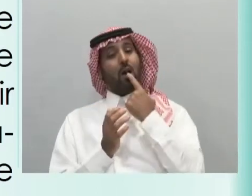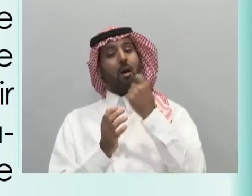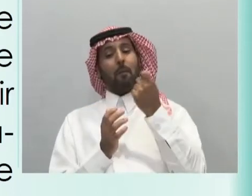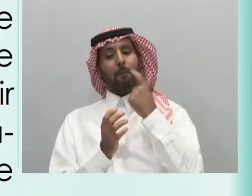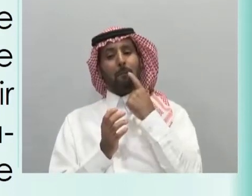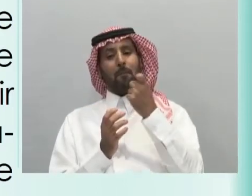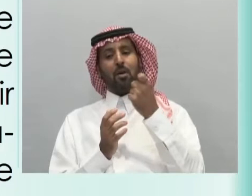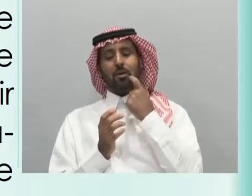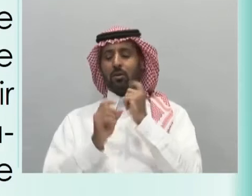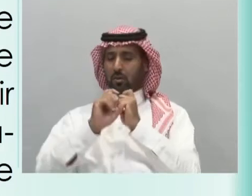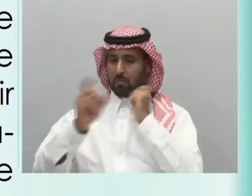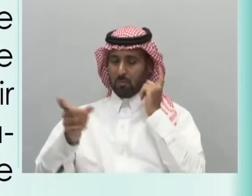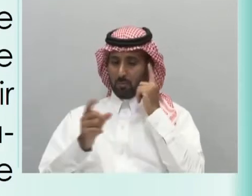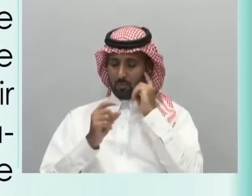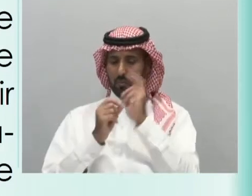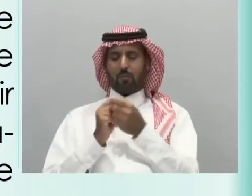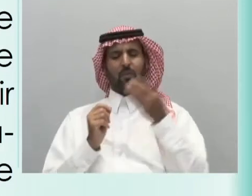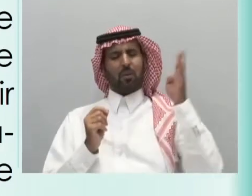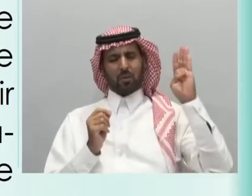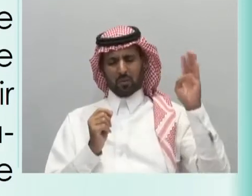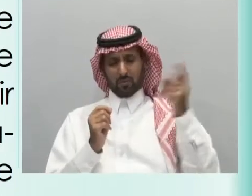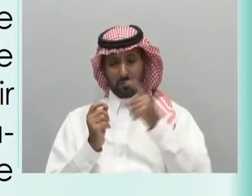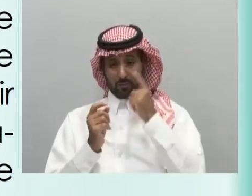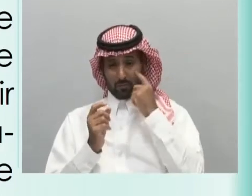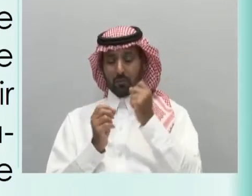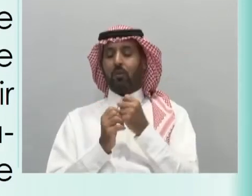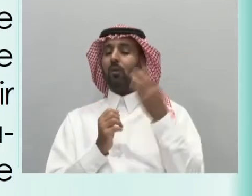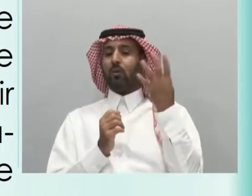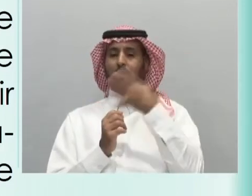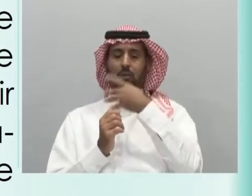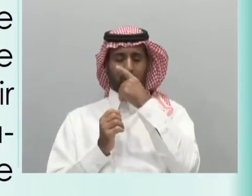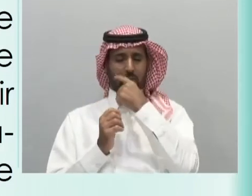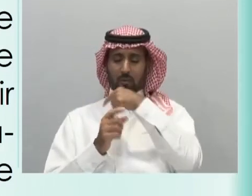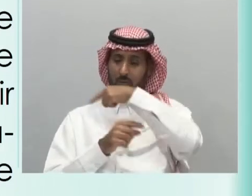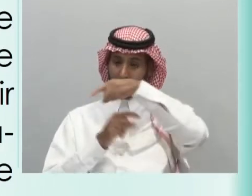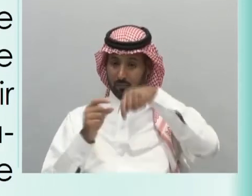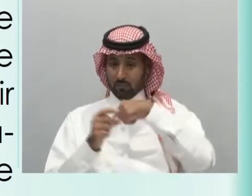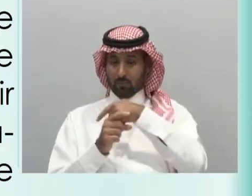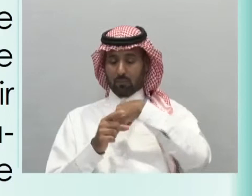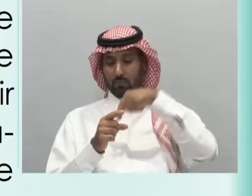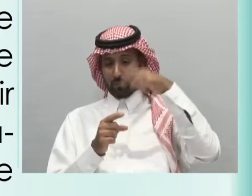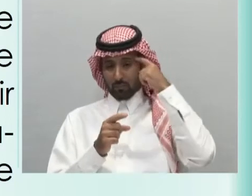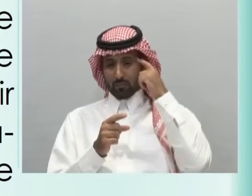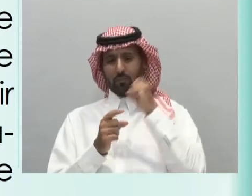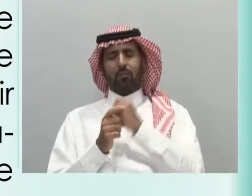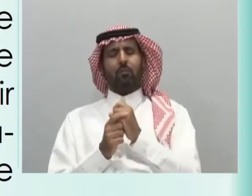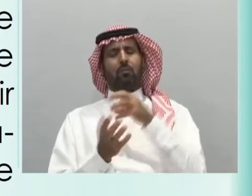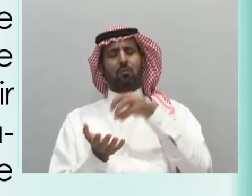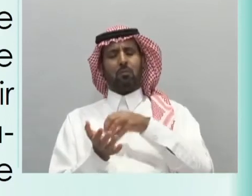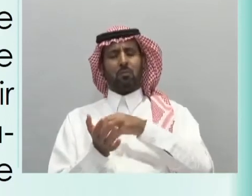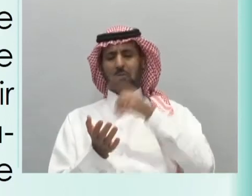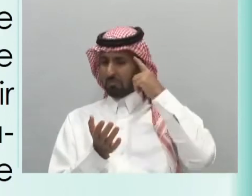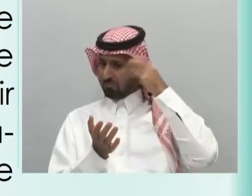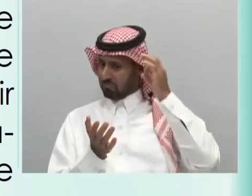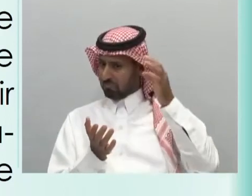miles, 250 kilometers, north of the Arctic Circle, lies a truly magical place.